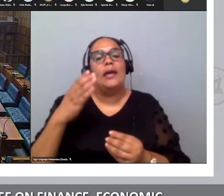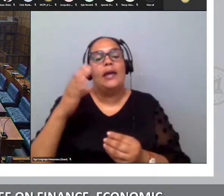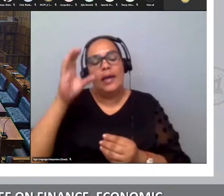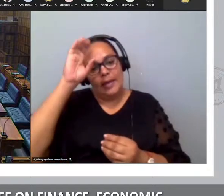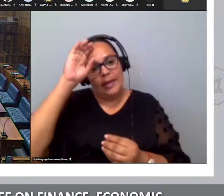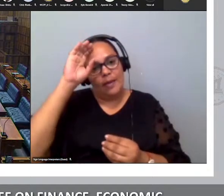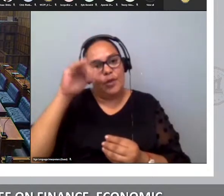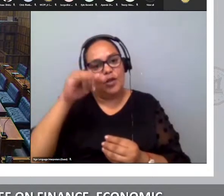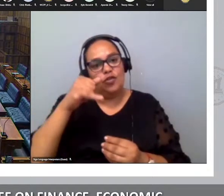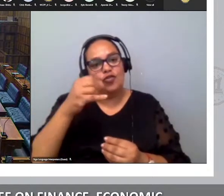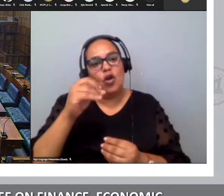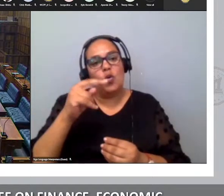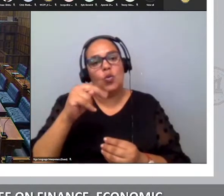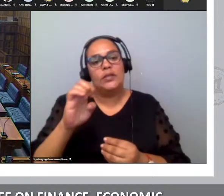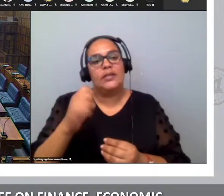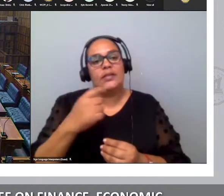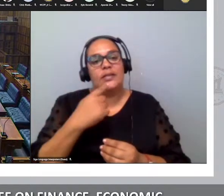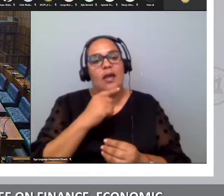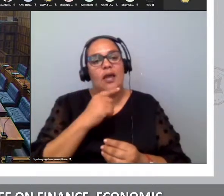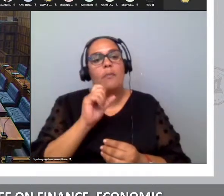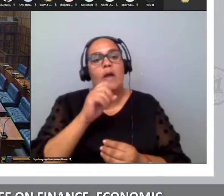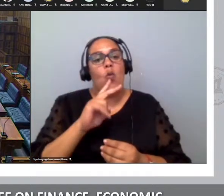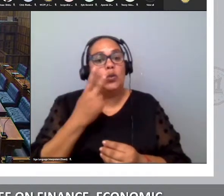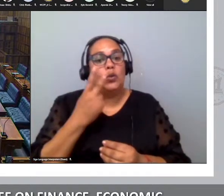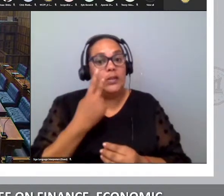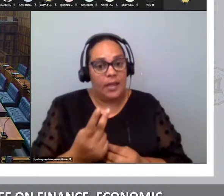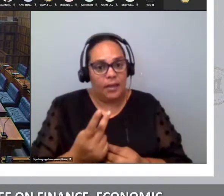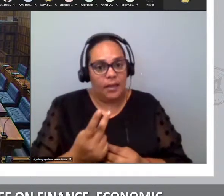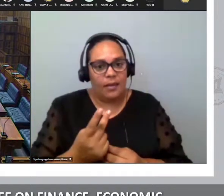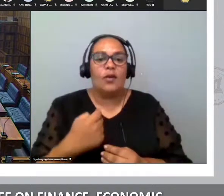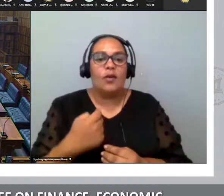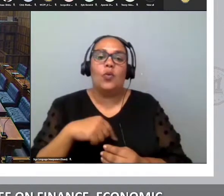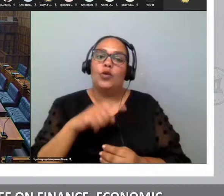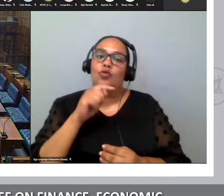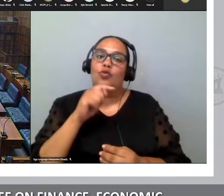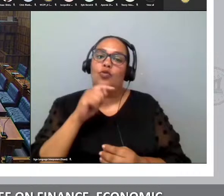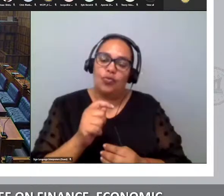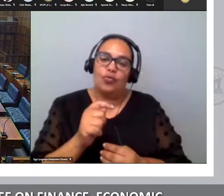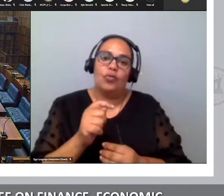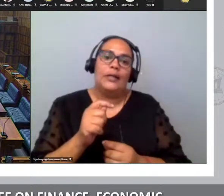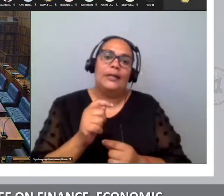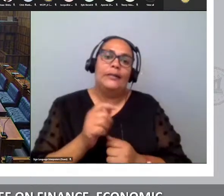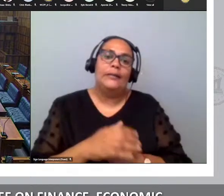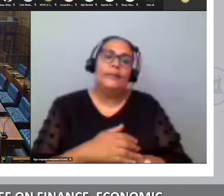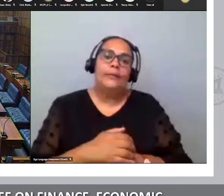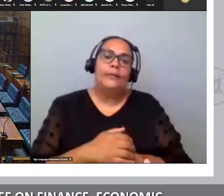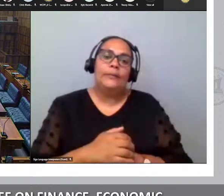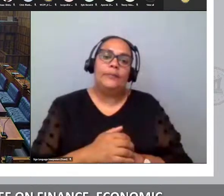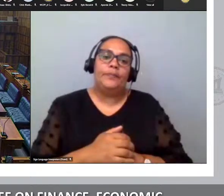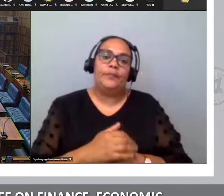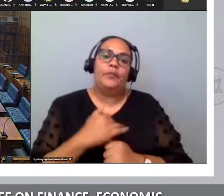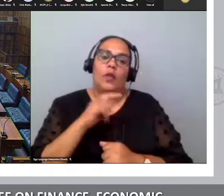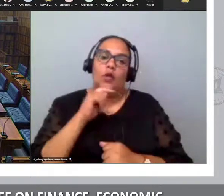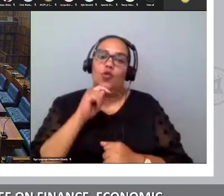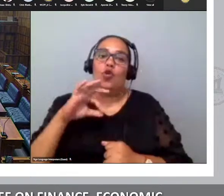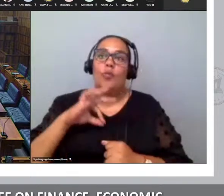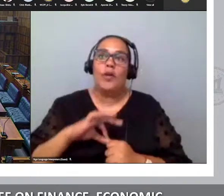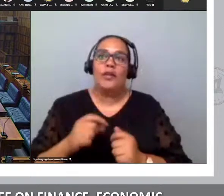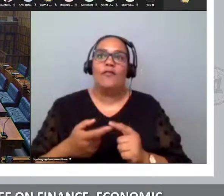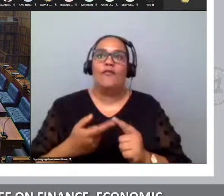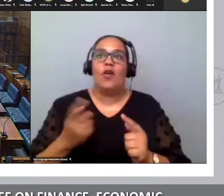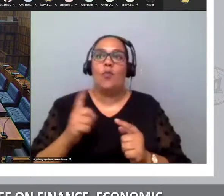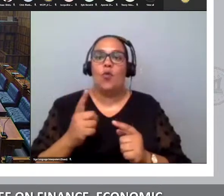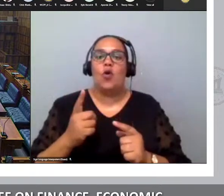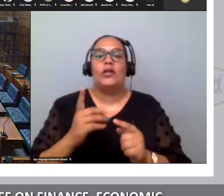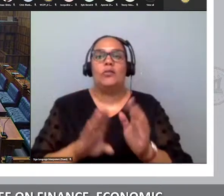one positive spin-off that we have seen and that we are um that we are benefiting from is an